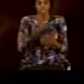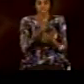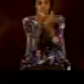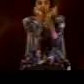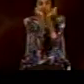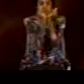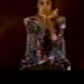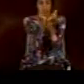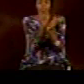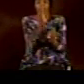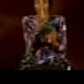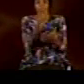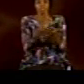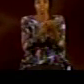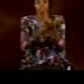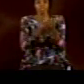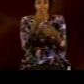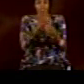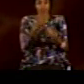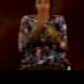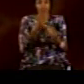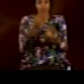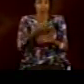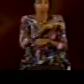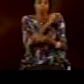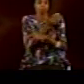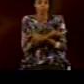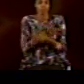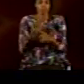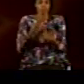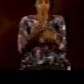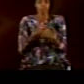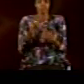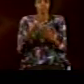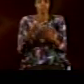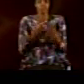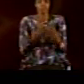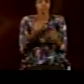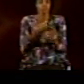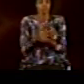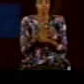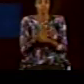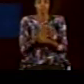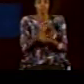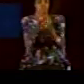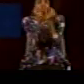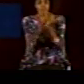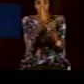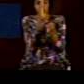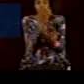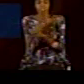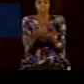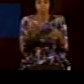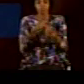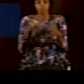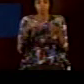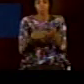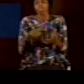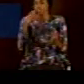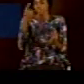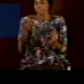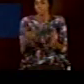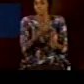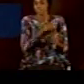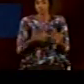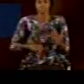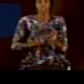Lord, even the captives of the mighty shall be taken away, and the prey of the terrible shall be delivered. Let's call